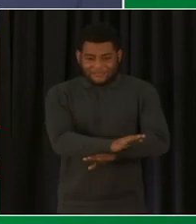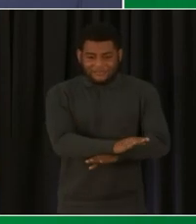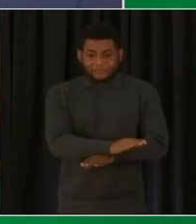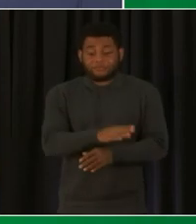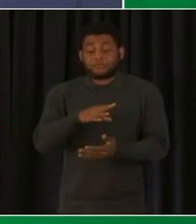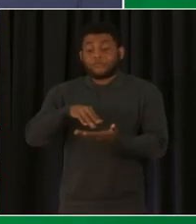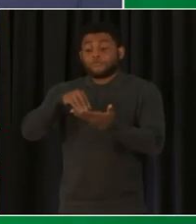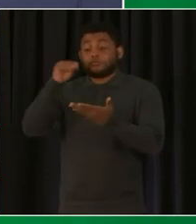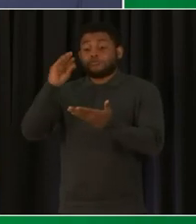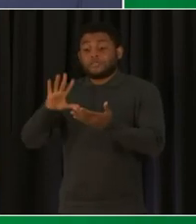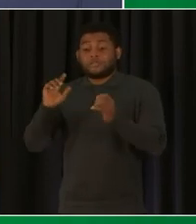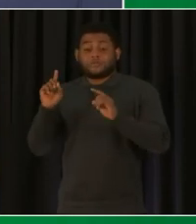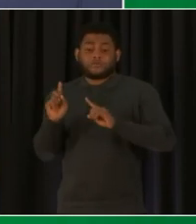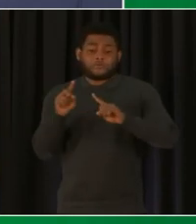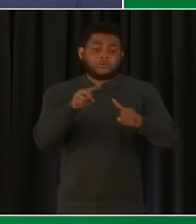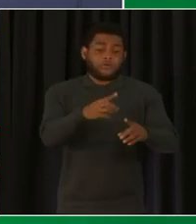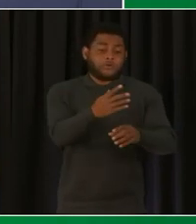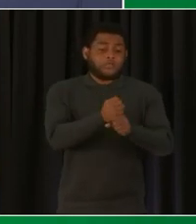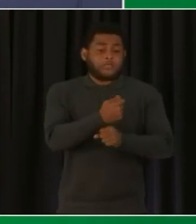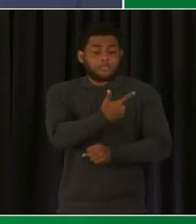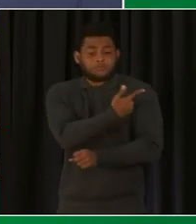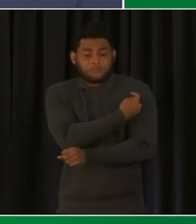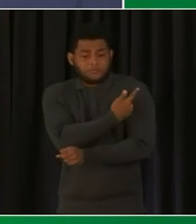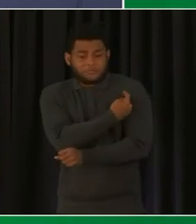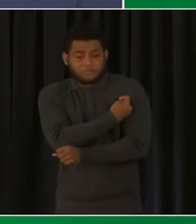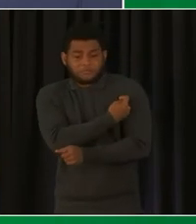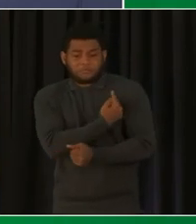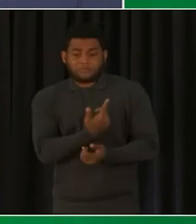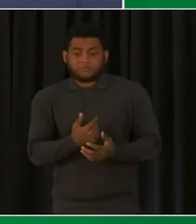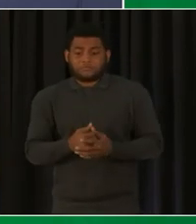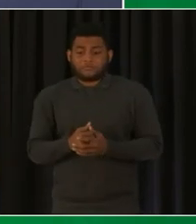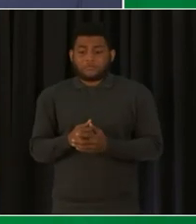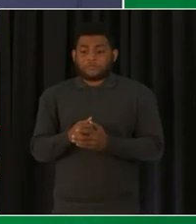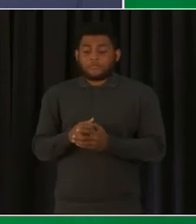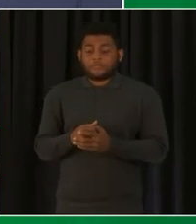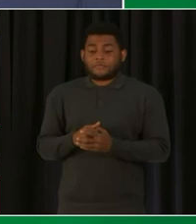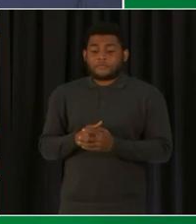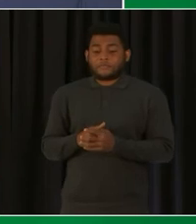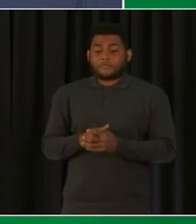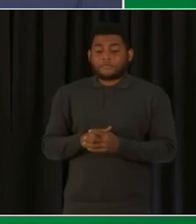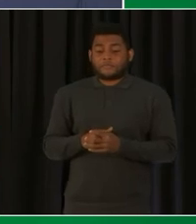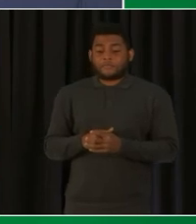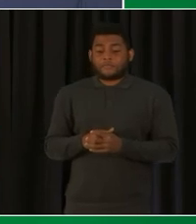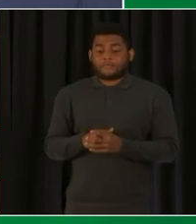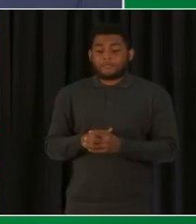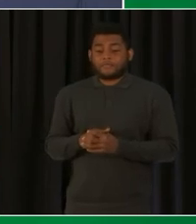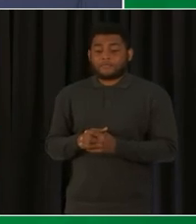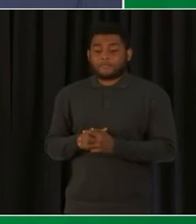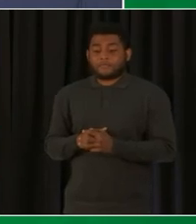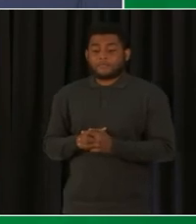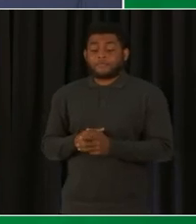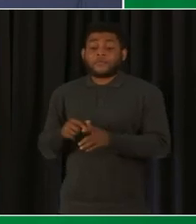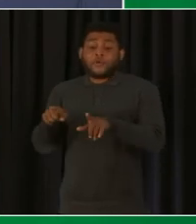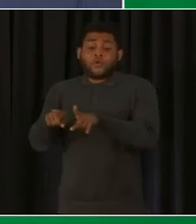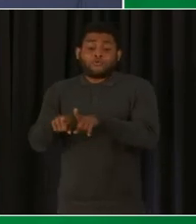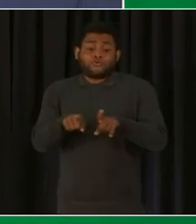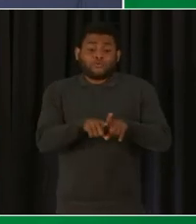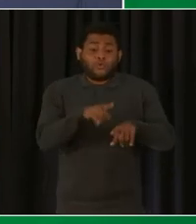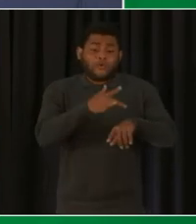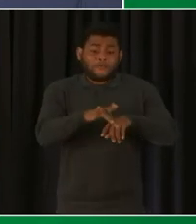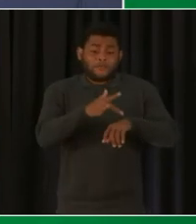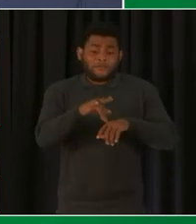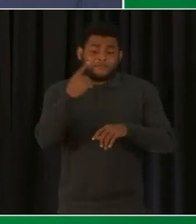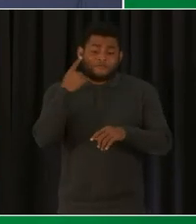get not only their vaccine, but they'll be eligible for our incentives in the $51 gift card and